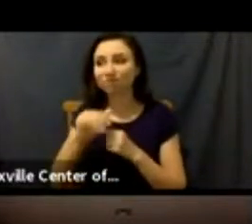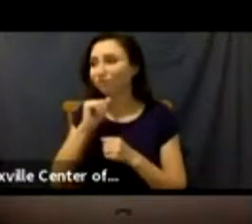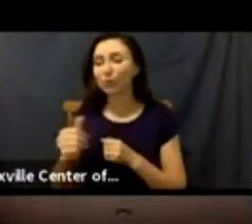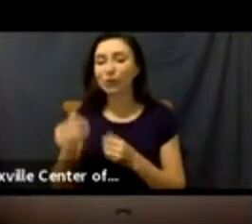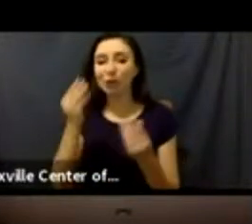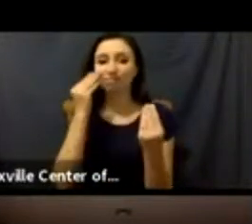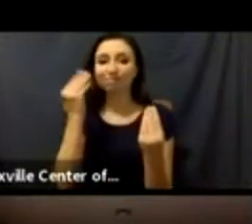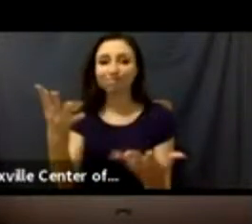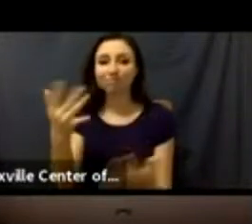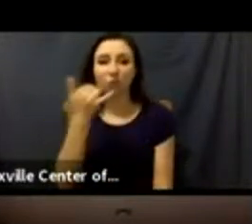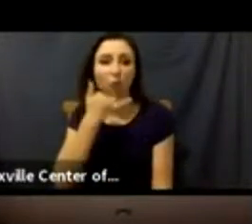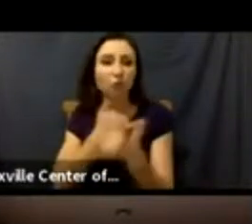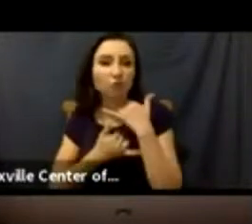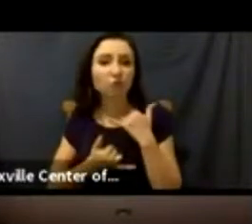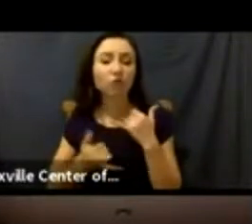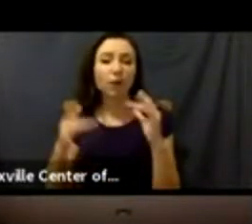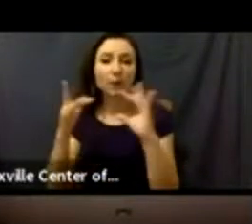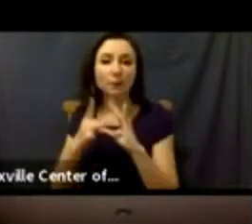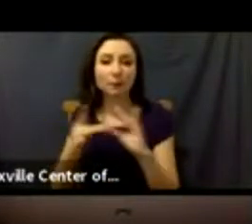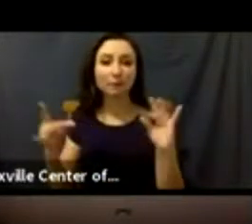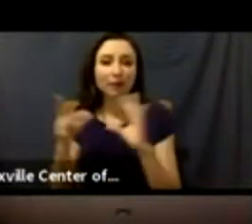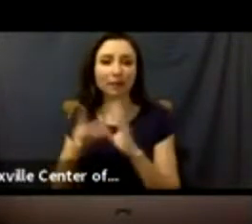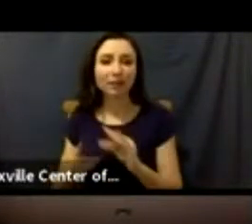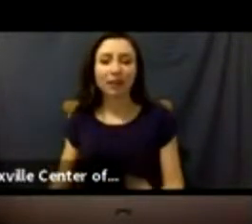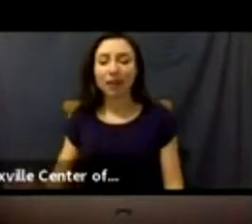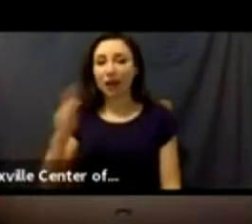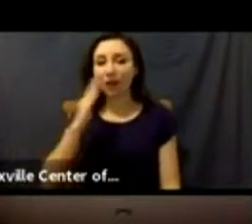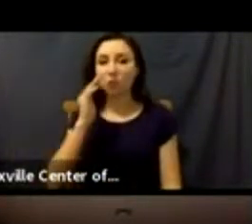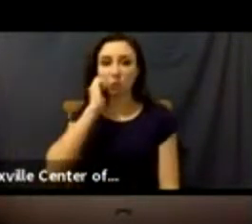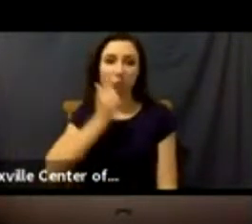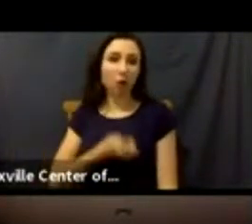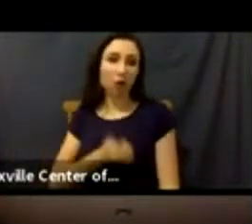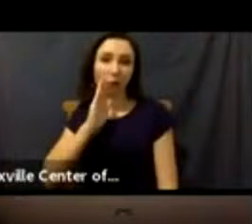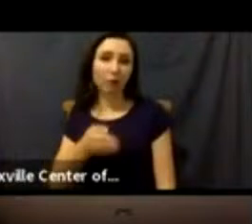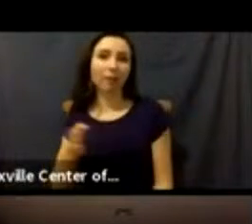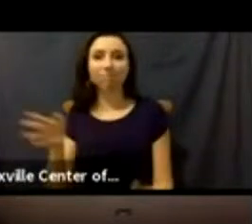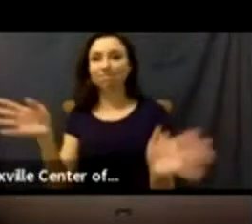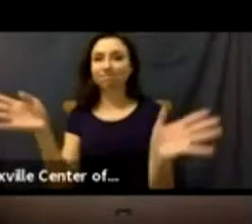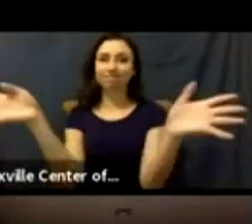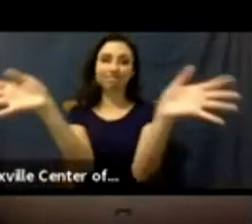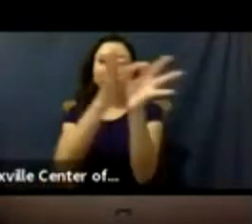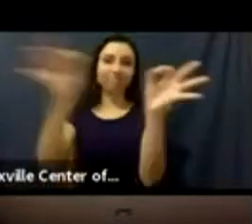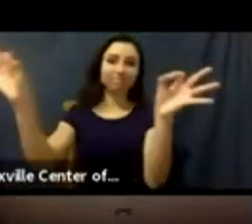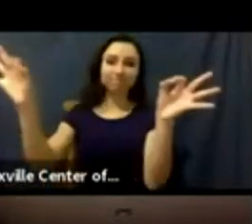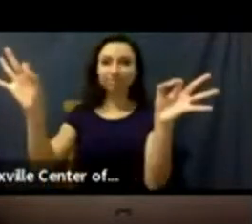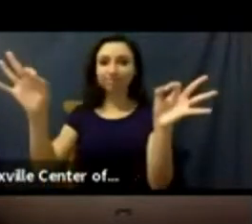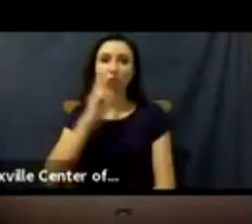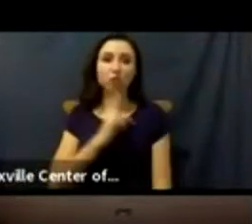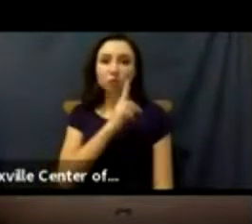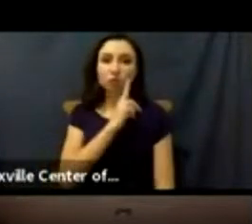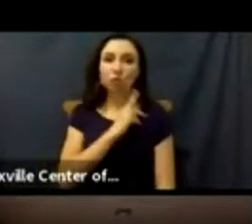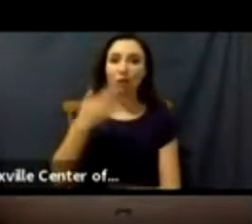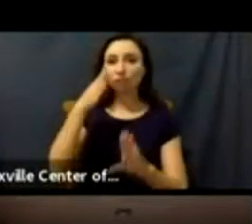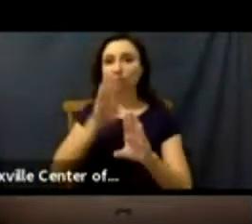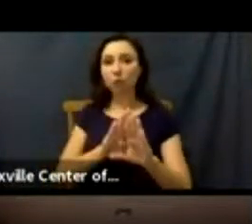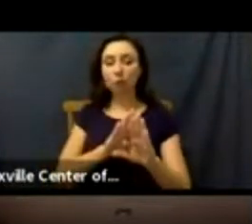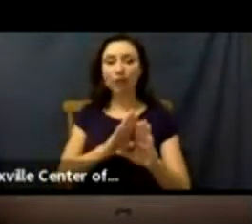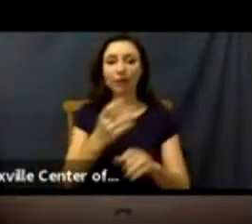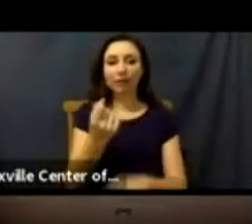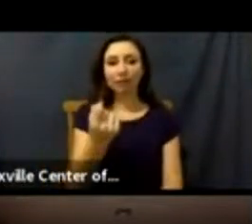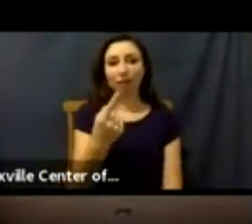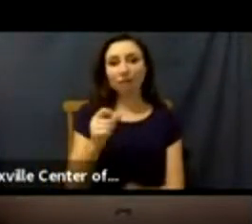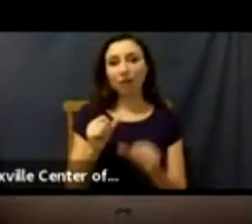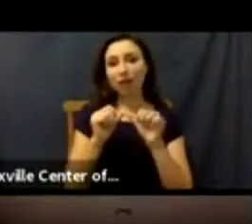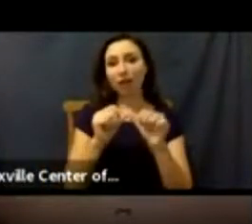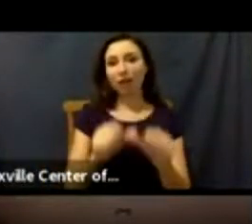by, I know what it's going to read. I know the headline tomorrow is restaurant closure at 11 p.m. continued and gathering